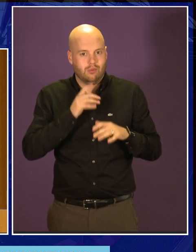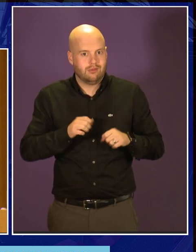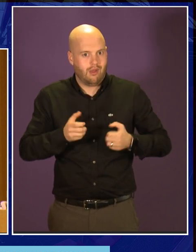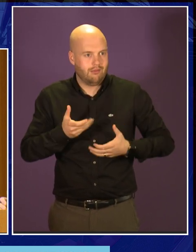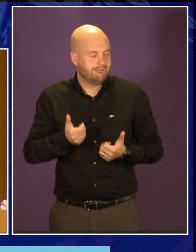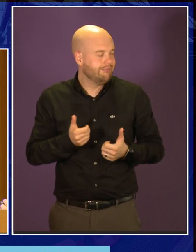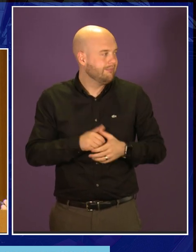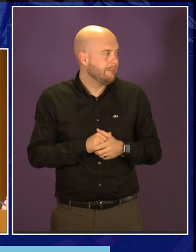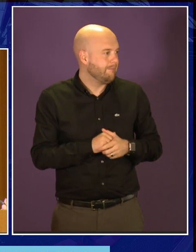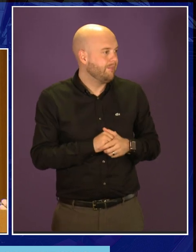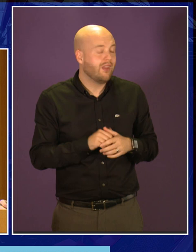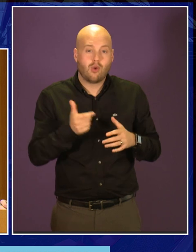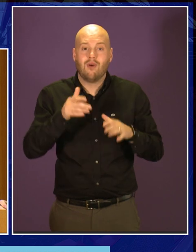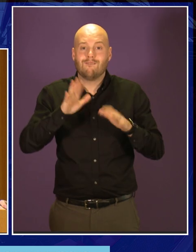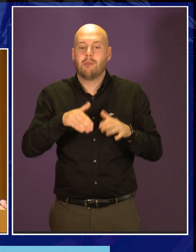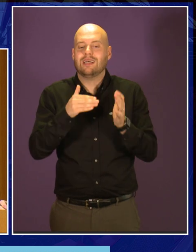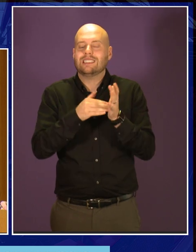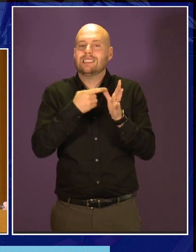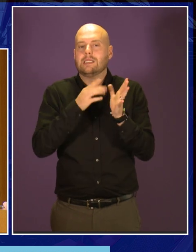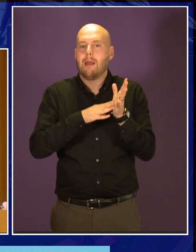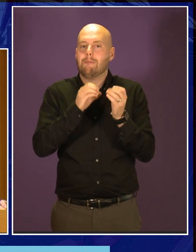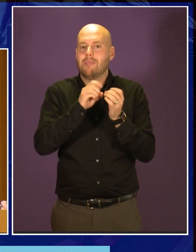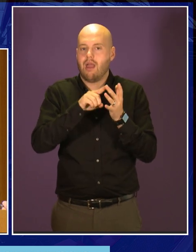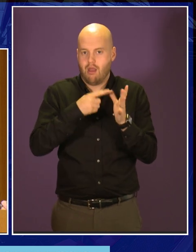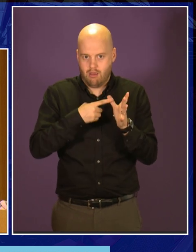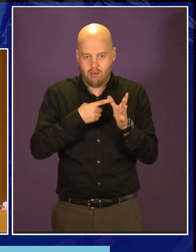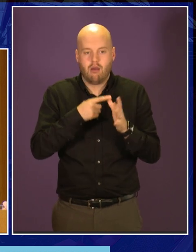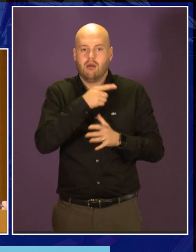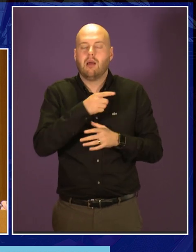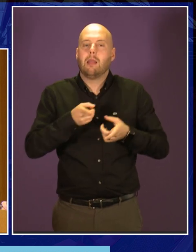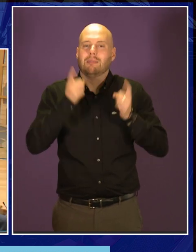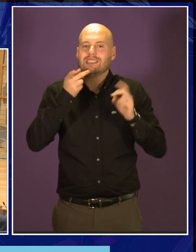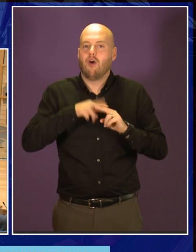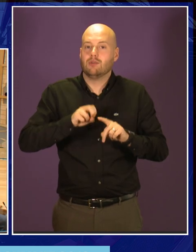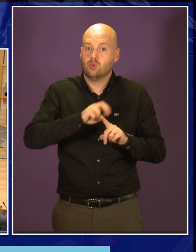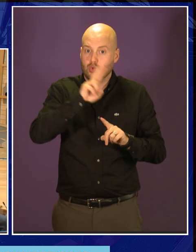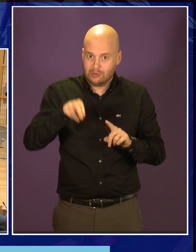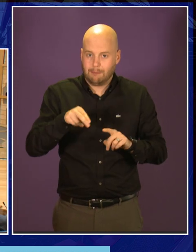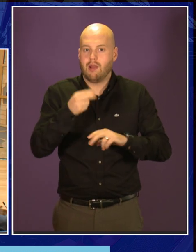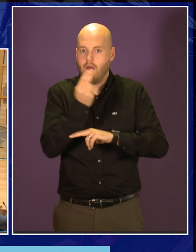from Zambia, the Honourable Charles R. Banda, Minister of Tourism and Arts.